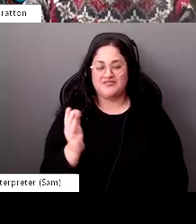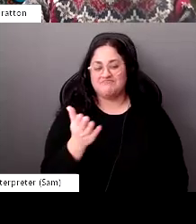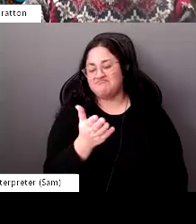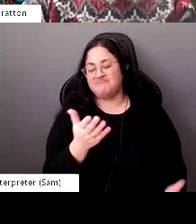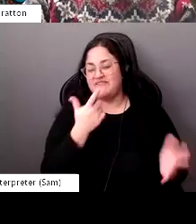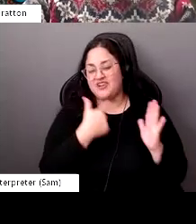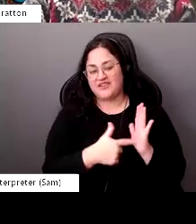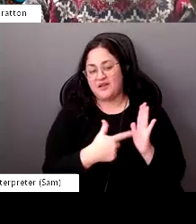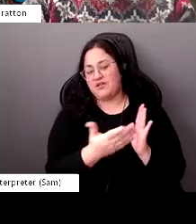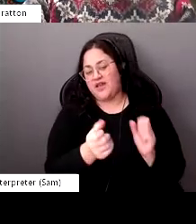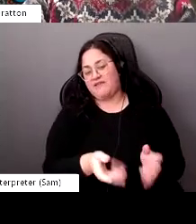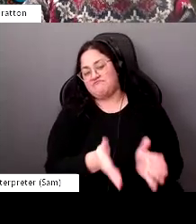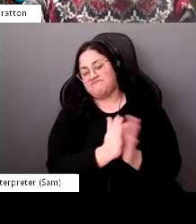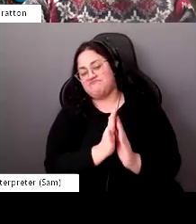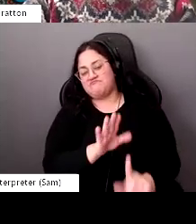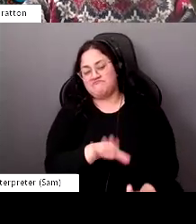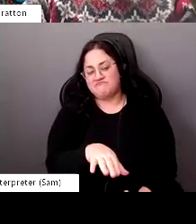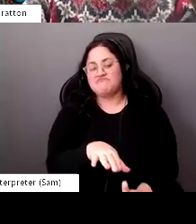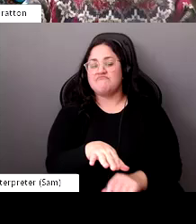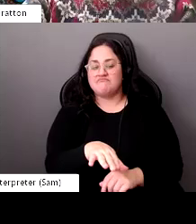greeting for each,